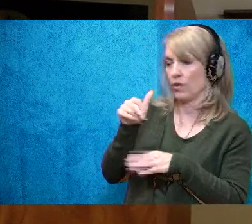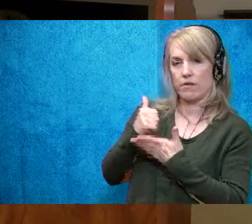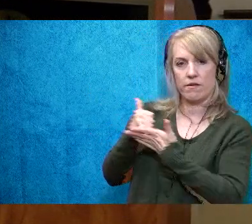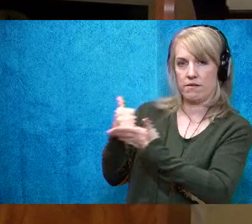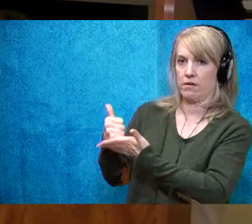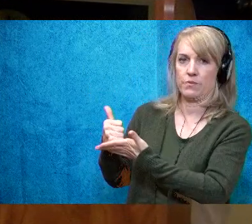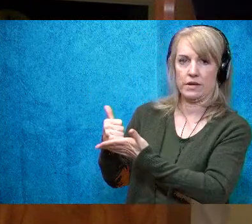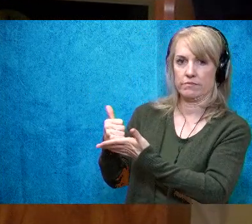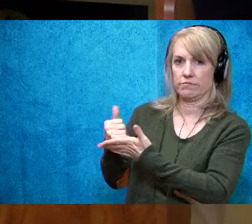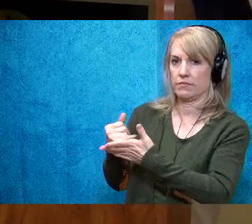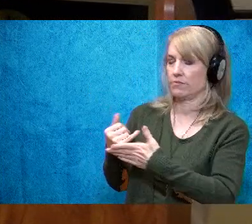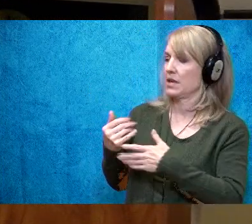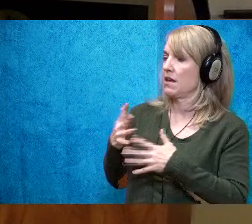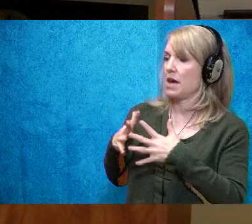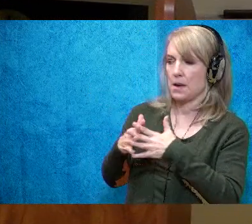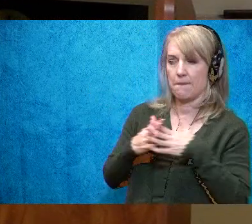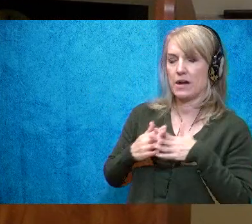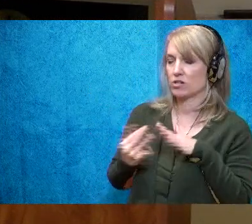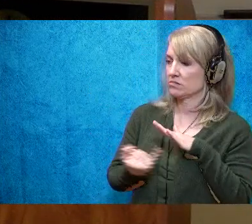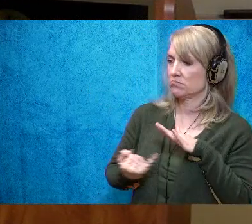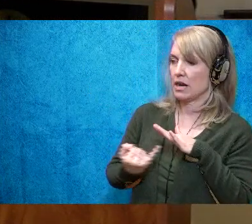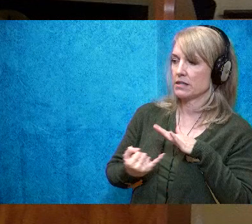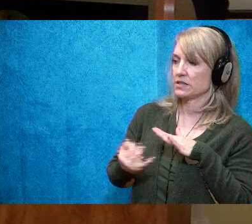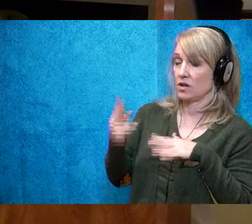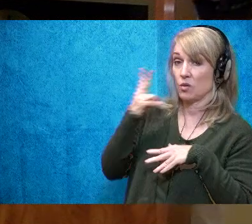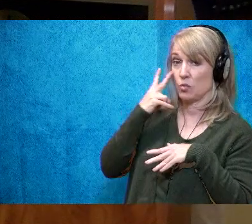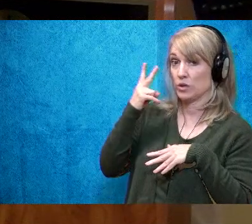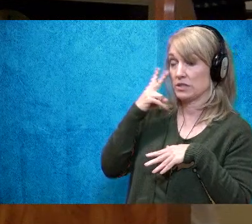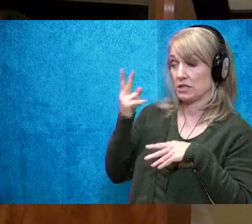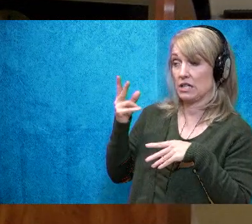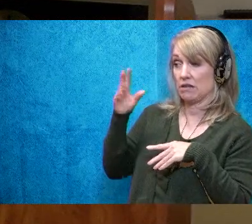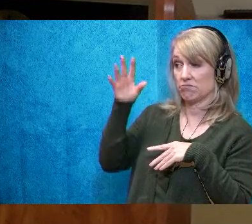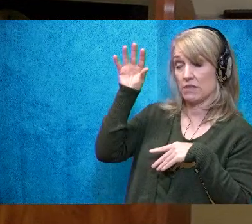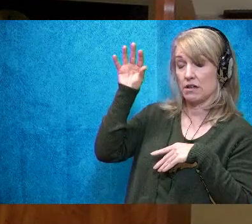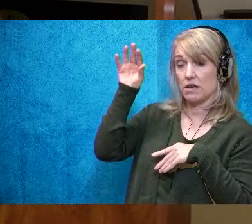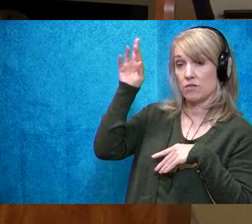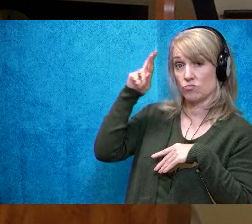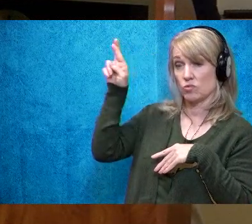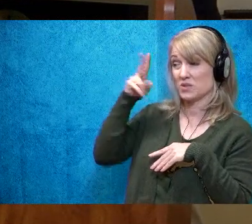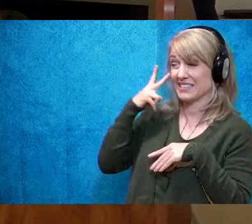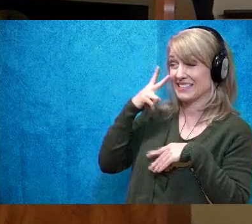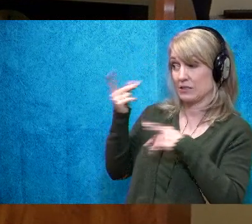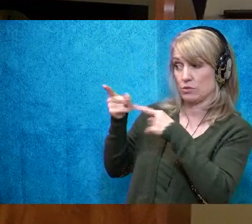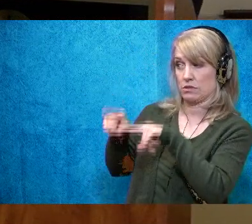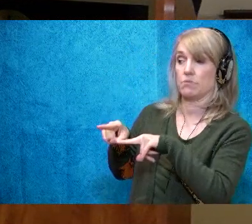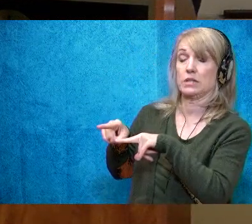We're isolationists. We've kept to ourselves. It's just us. And